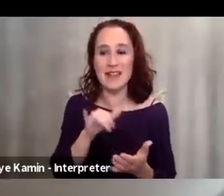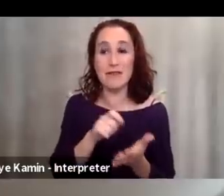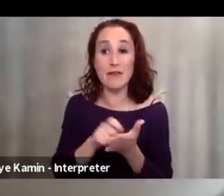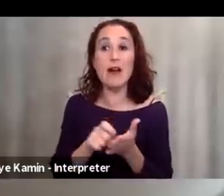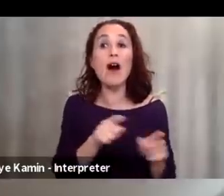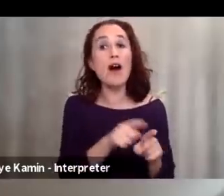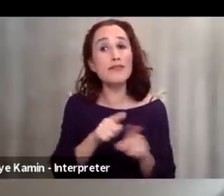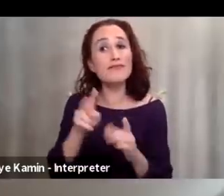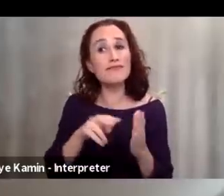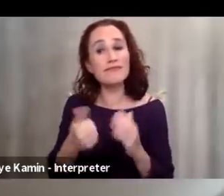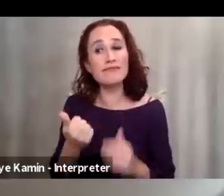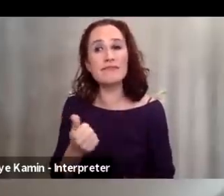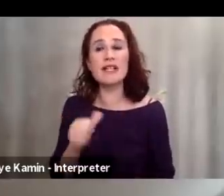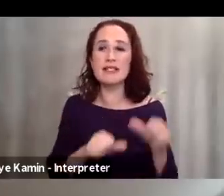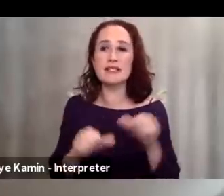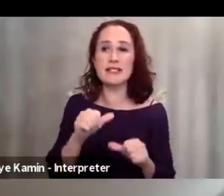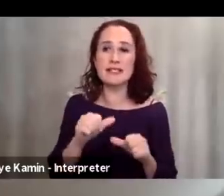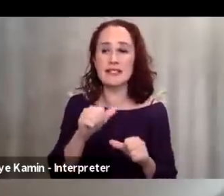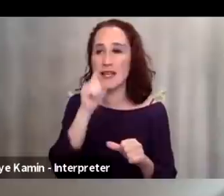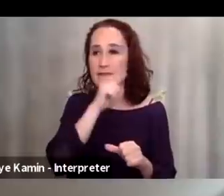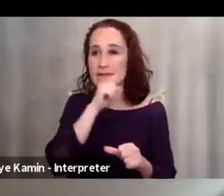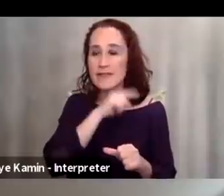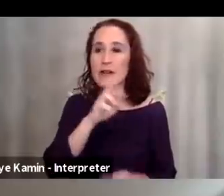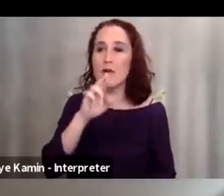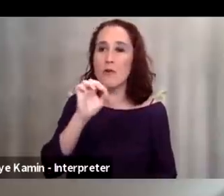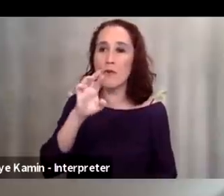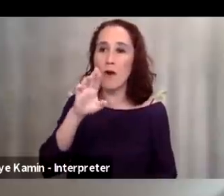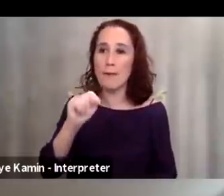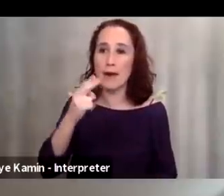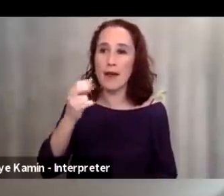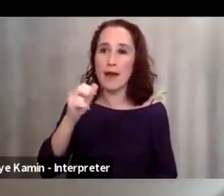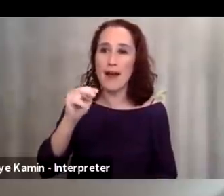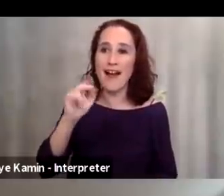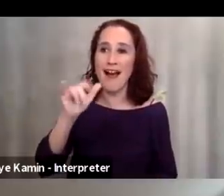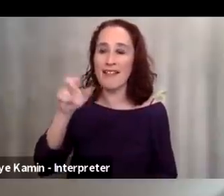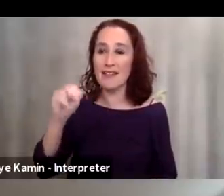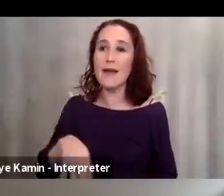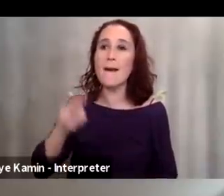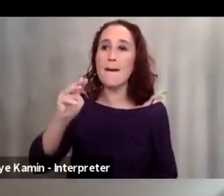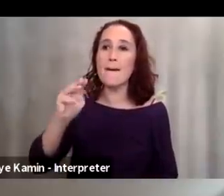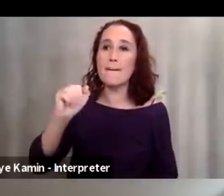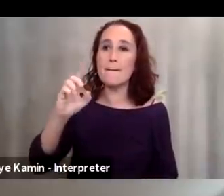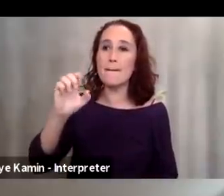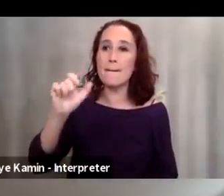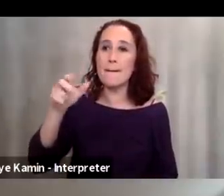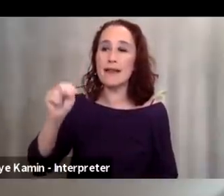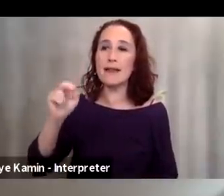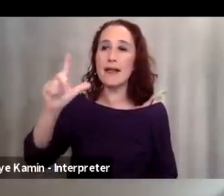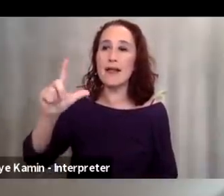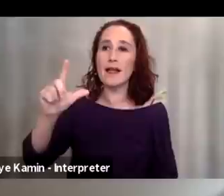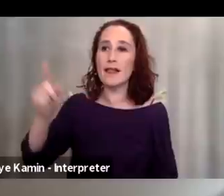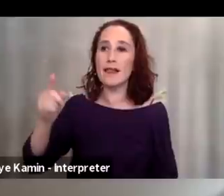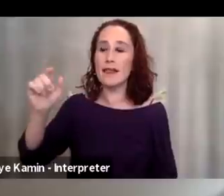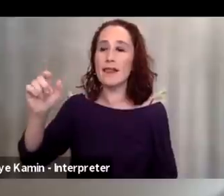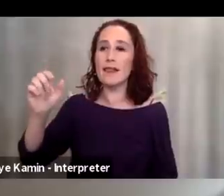also read other stuff like science fiction. I loved Robert Heinlein. I loved Madeleine L'Engle. I also really